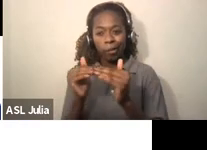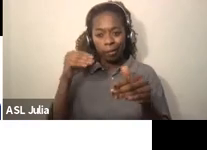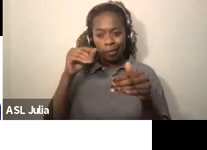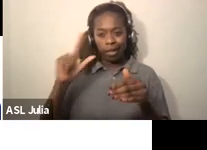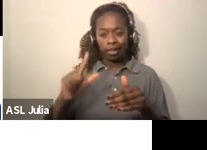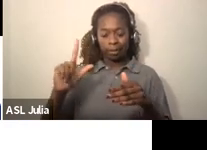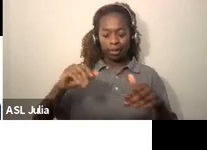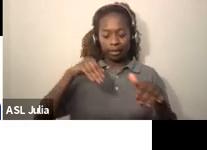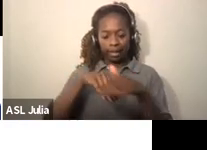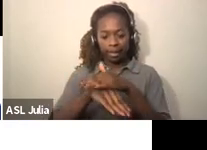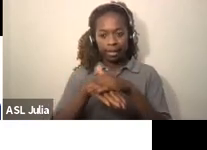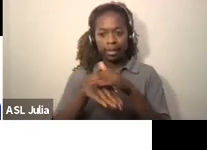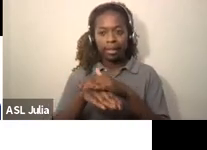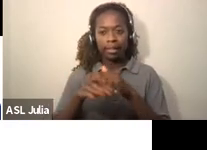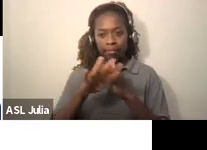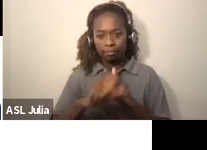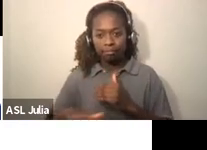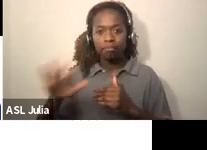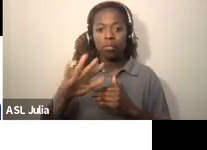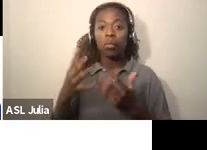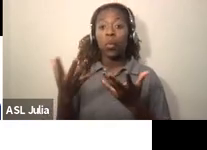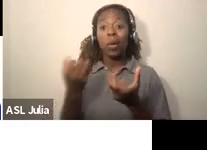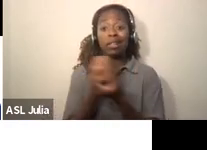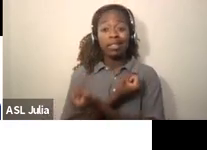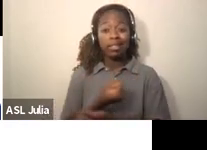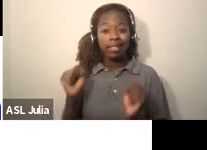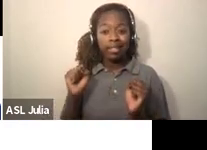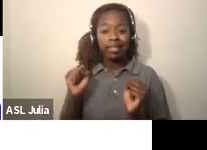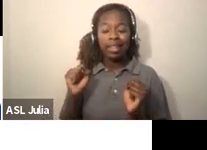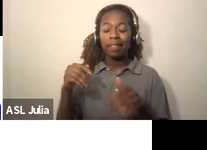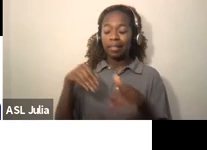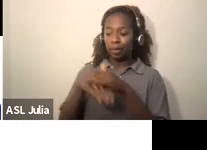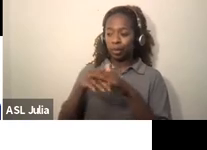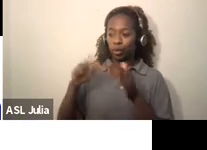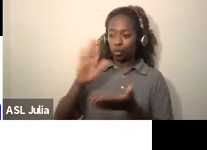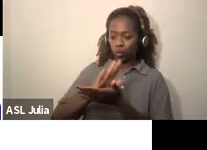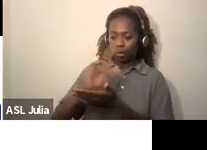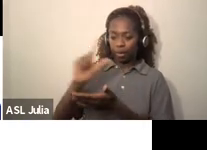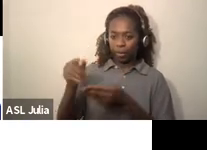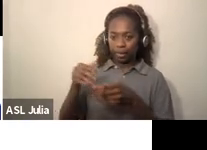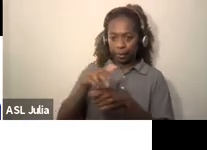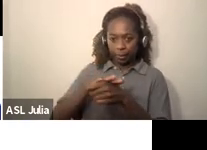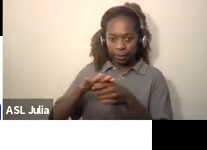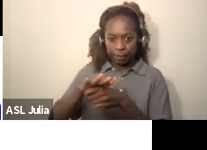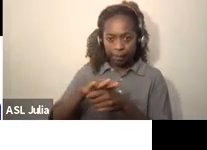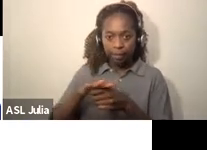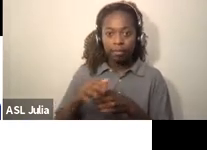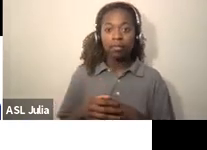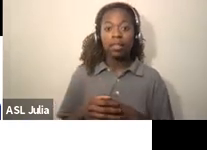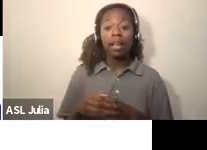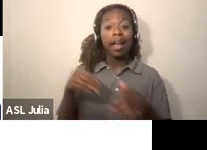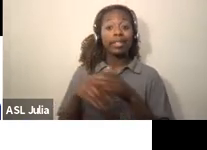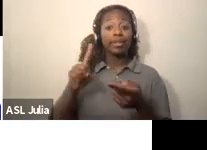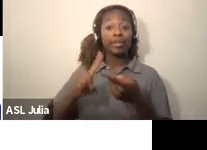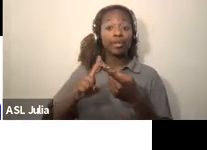schools safe and accessible school library spaces and literacy and access to print and digital